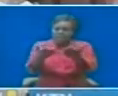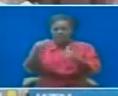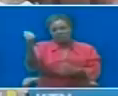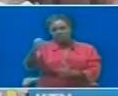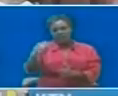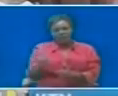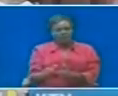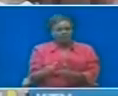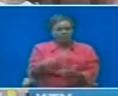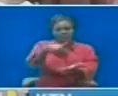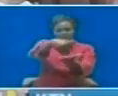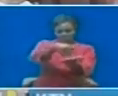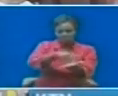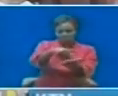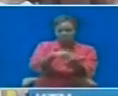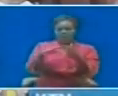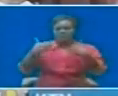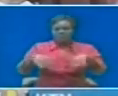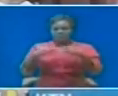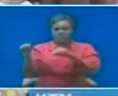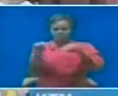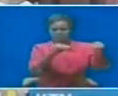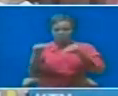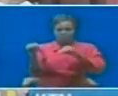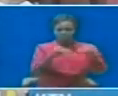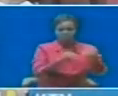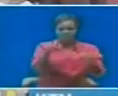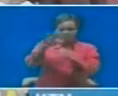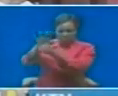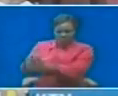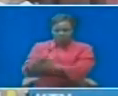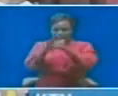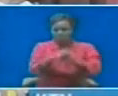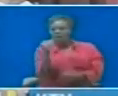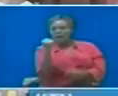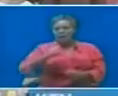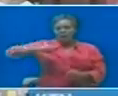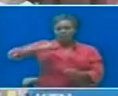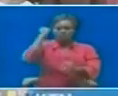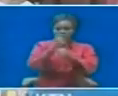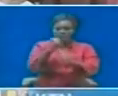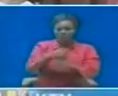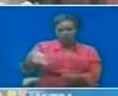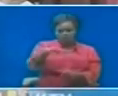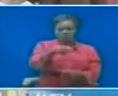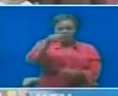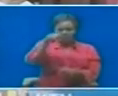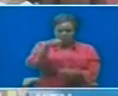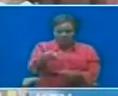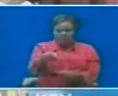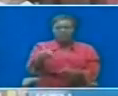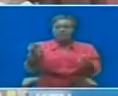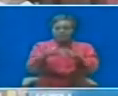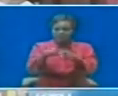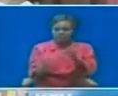The vulnerability of migrants, workers to exploitation and abuse in the workplace is further compounded by the